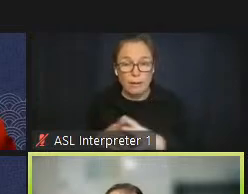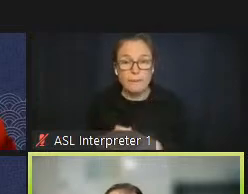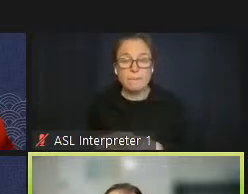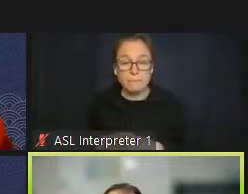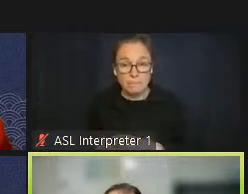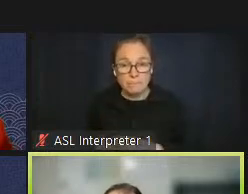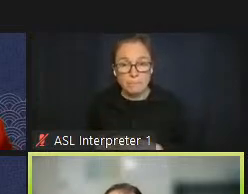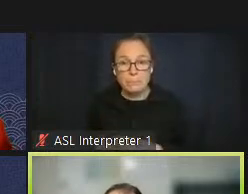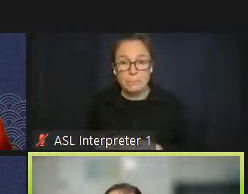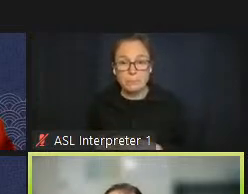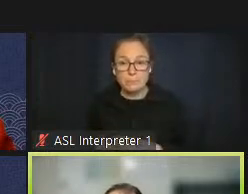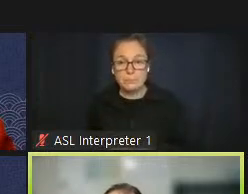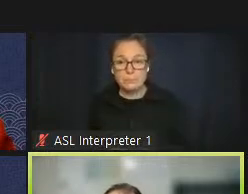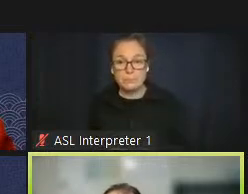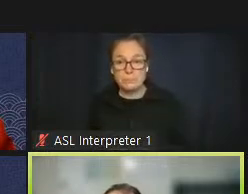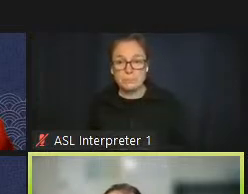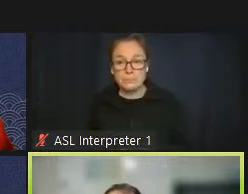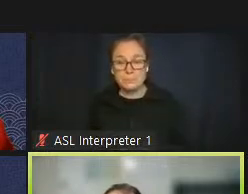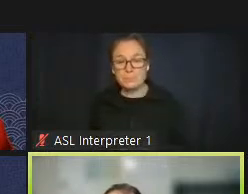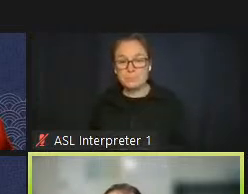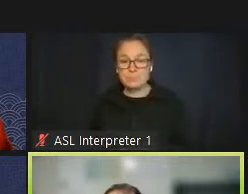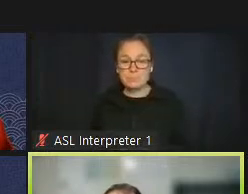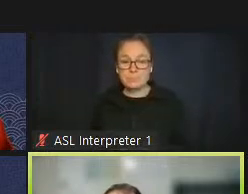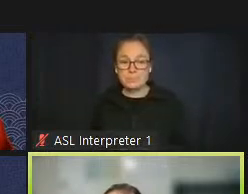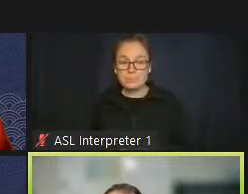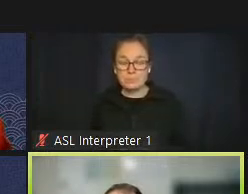So we